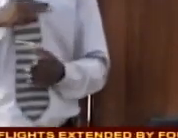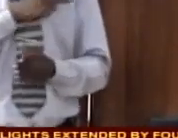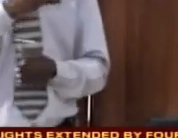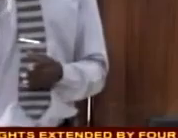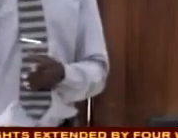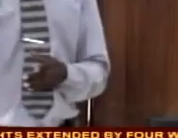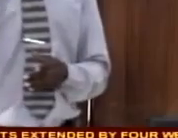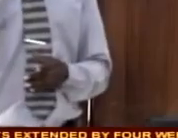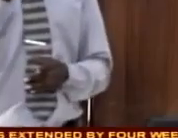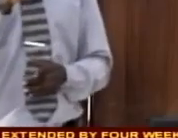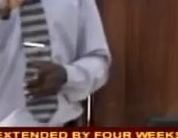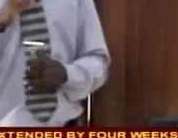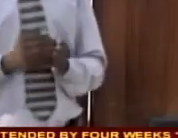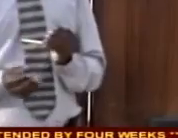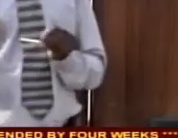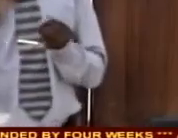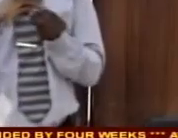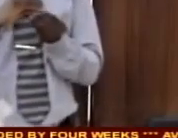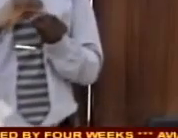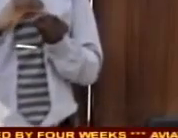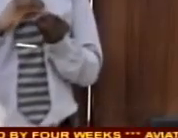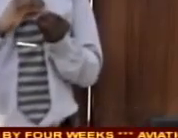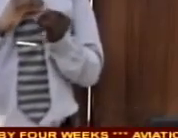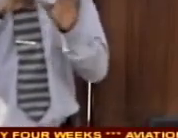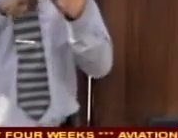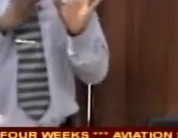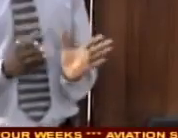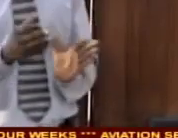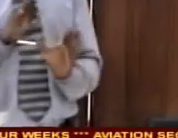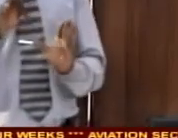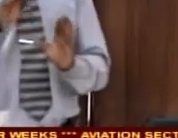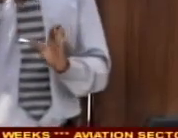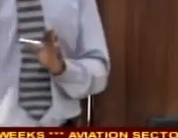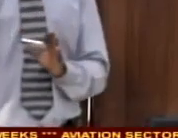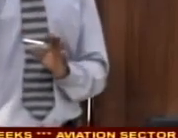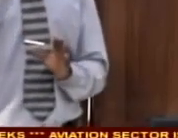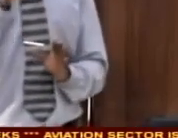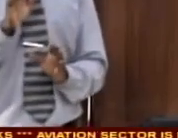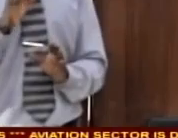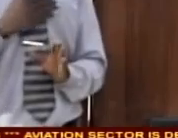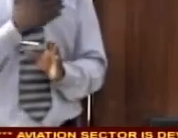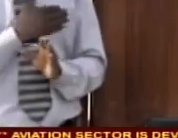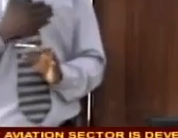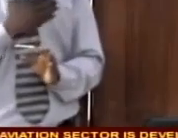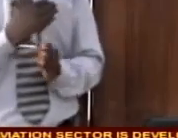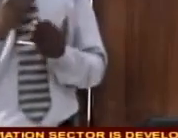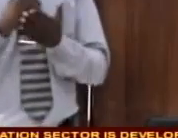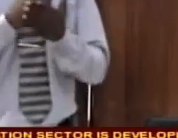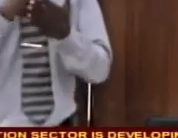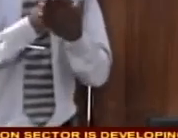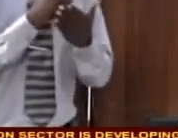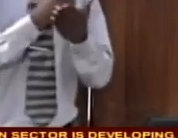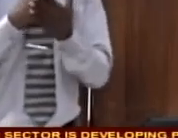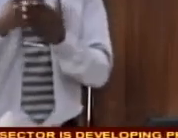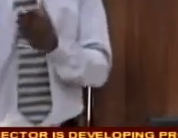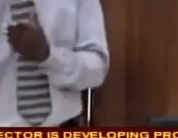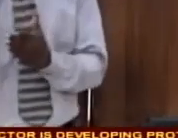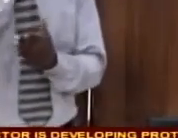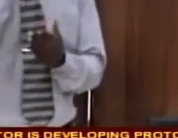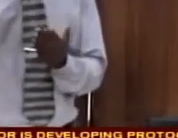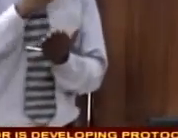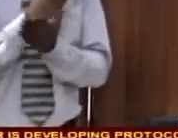PTF? And the chairman of the PTF, this one is for you. Well, he still talks about looking for local